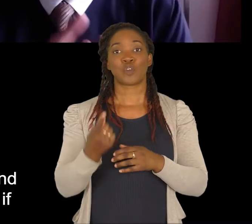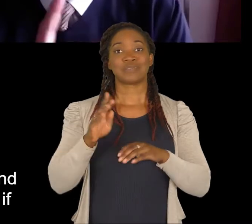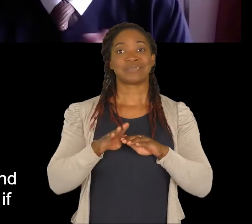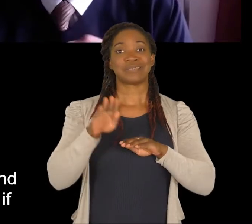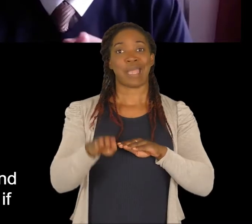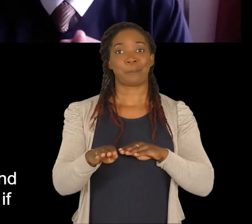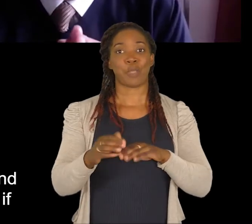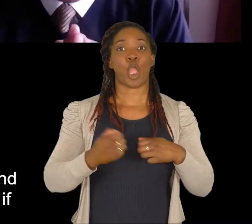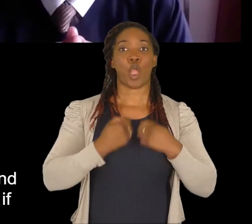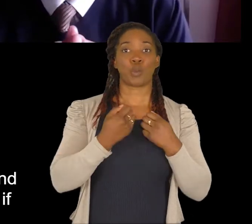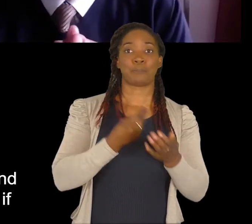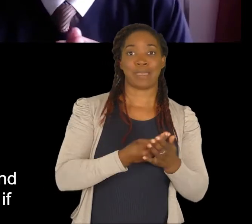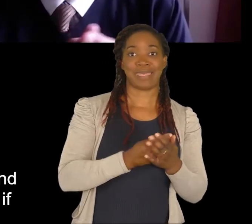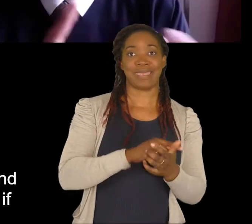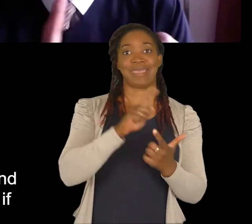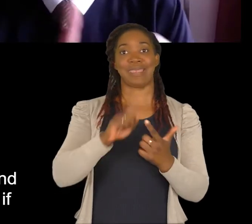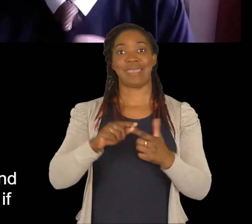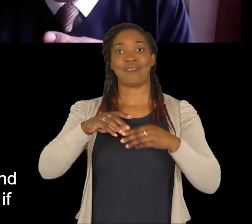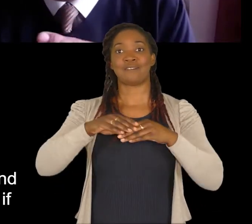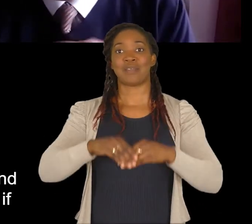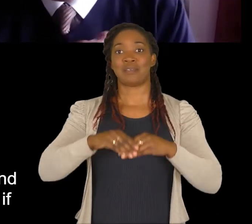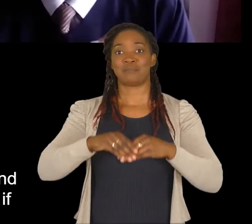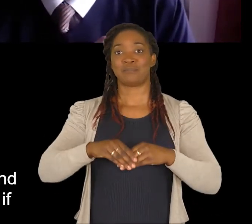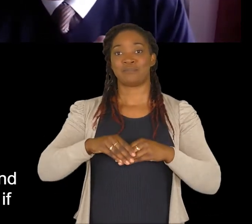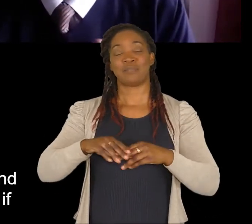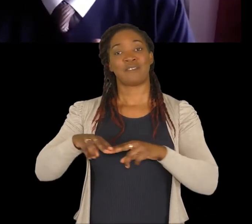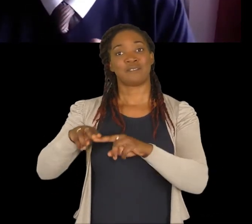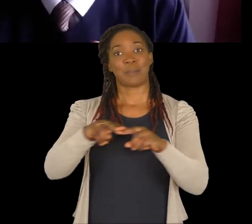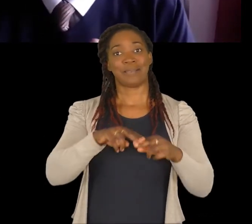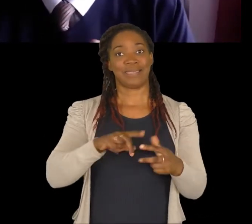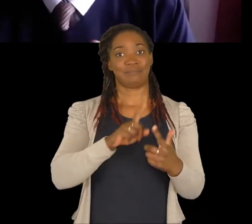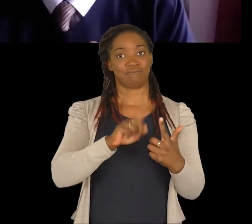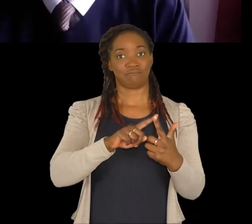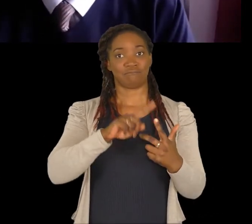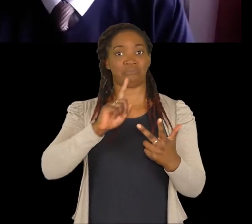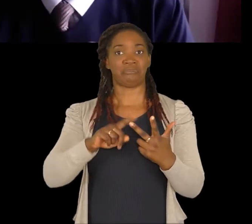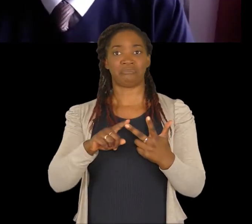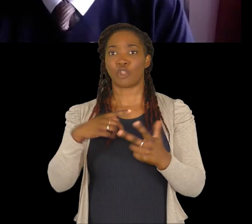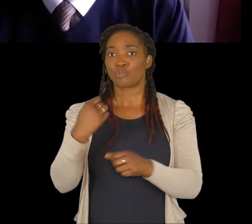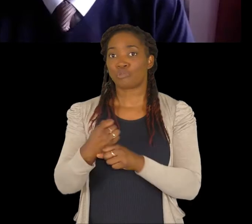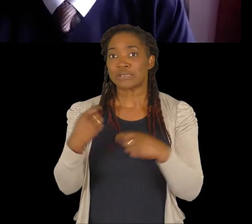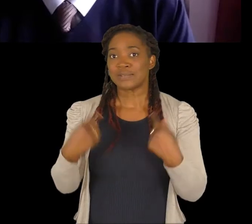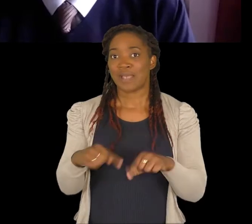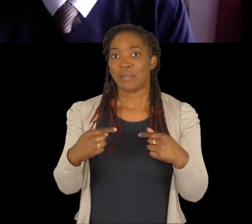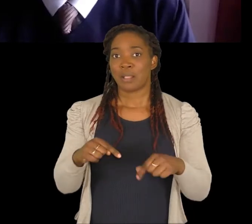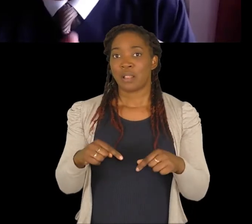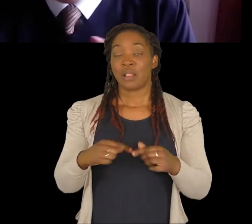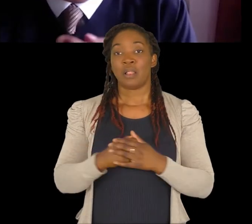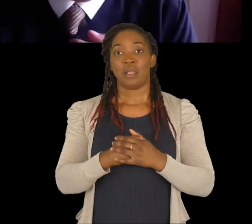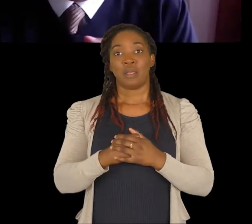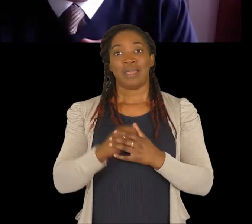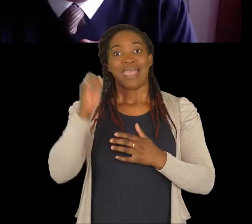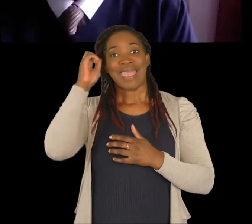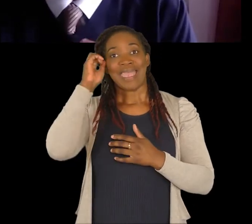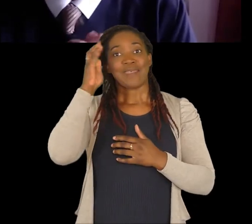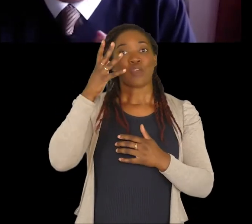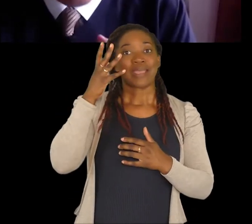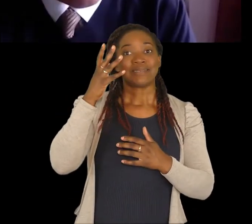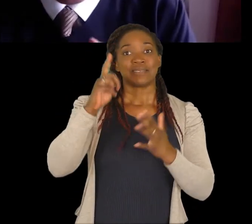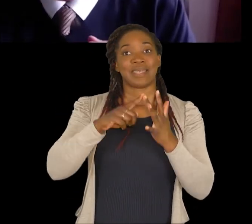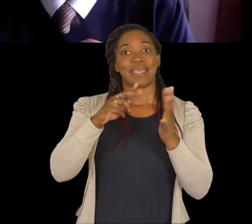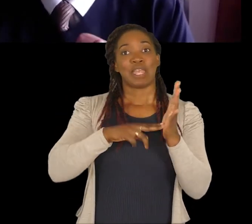your own money. Second step, friends and family. Third step is to see if there are grants that are available. Now, Innovate